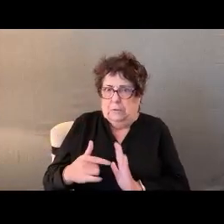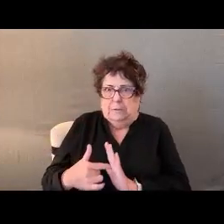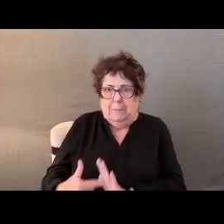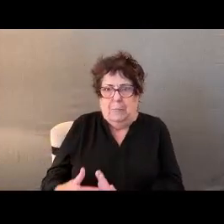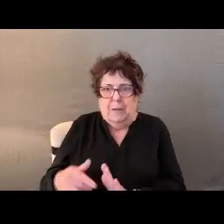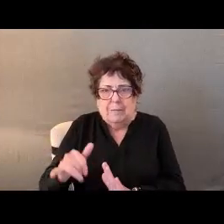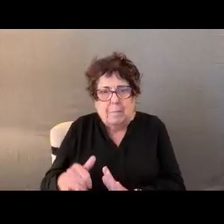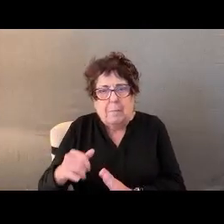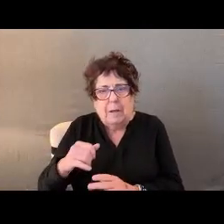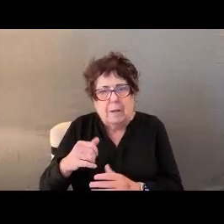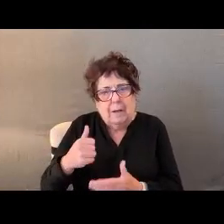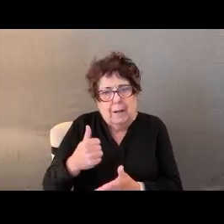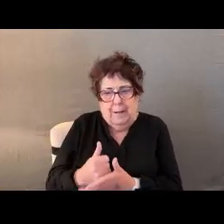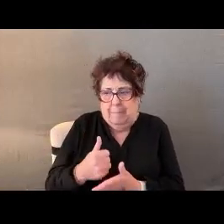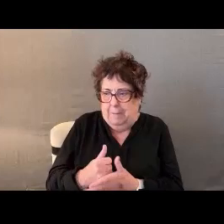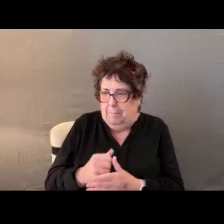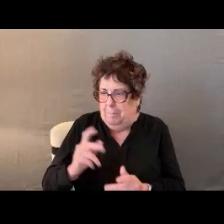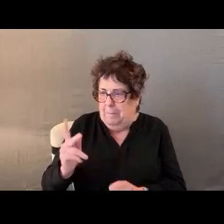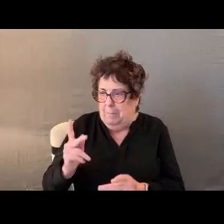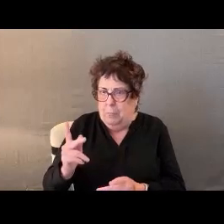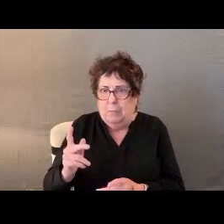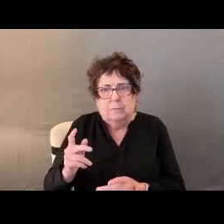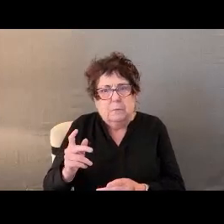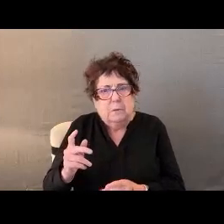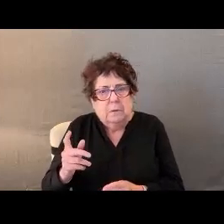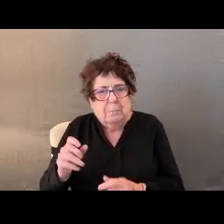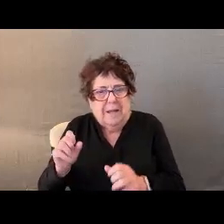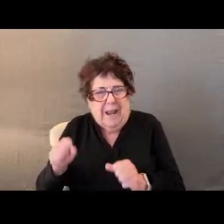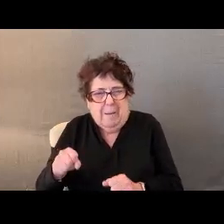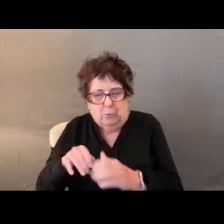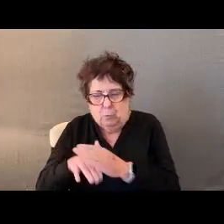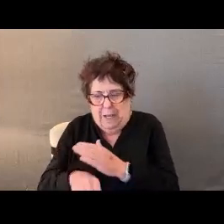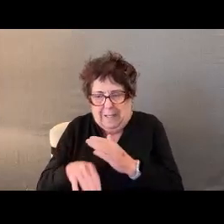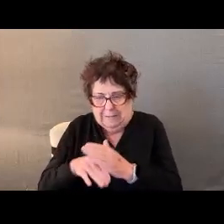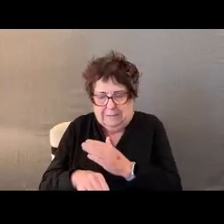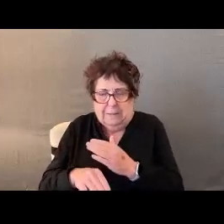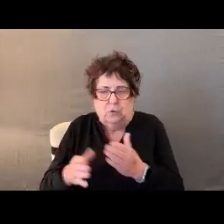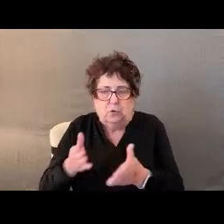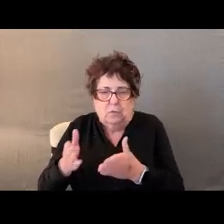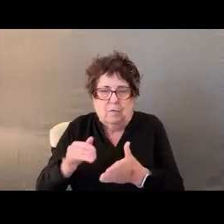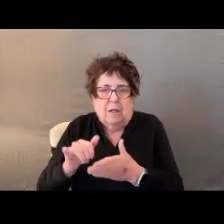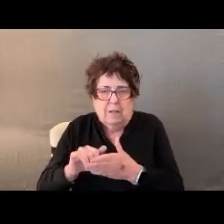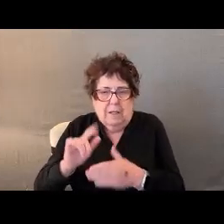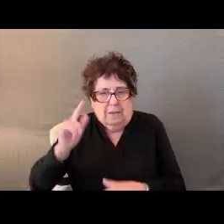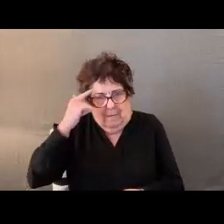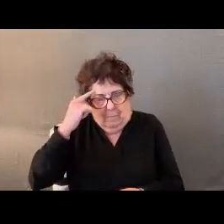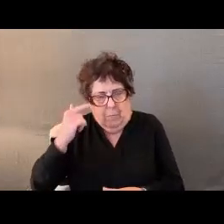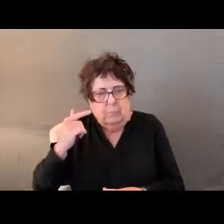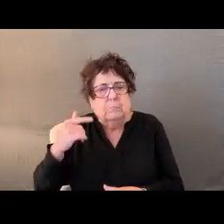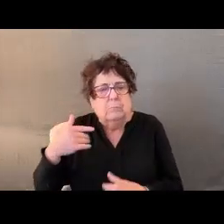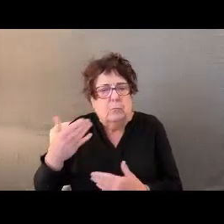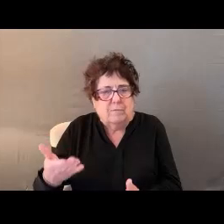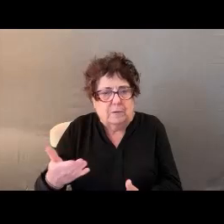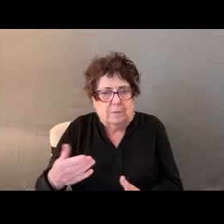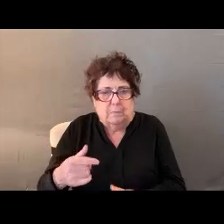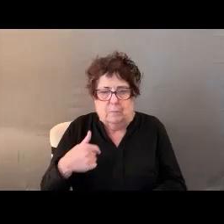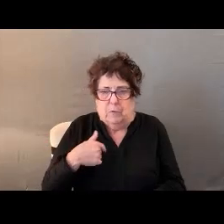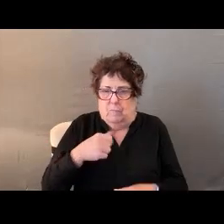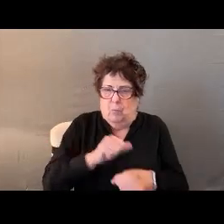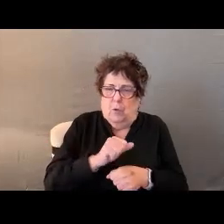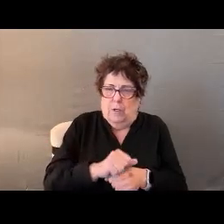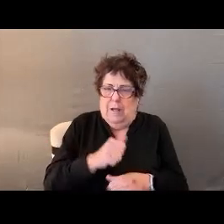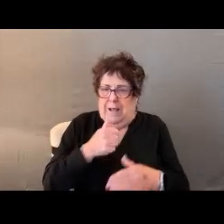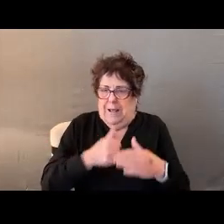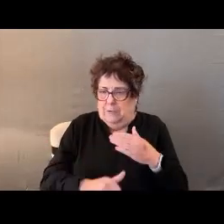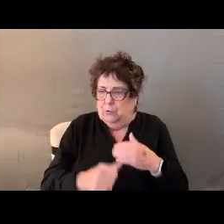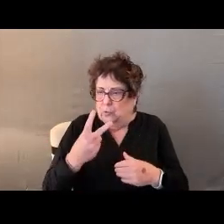government provides. I've worked under two commissioners now in VDSS, and both of them